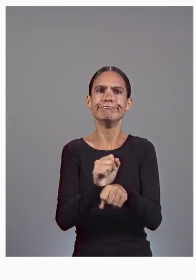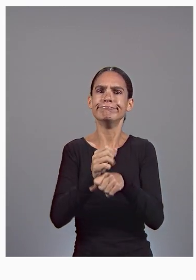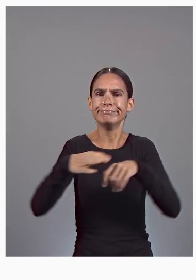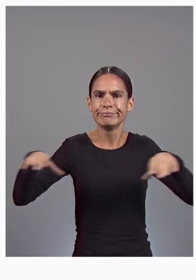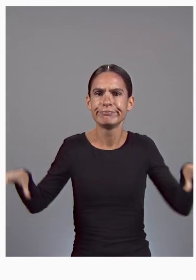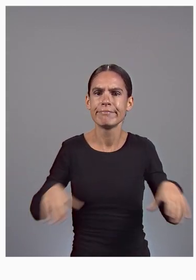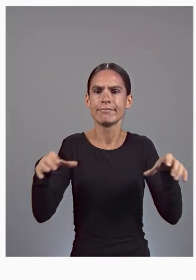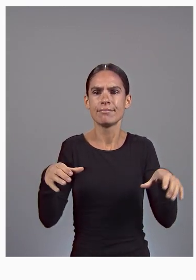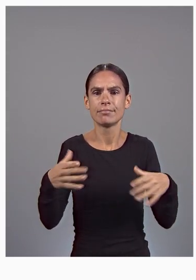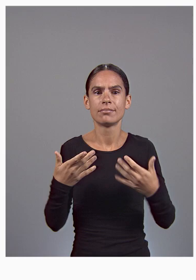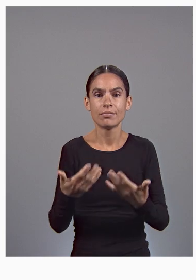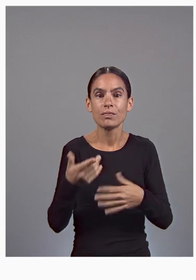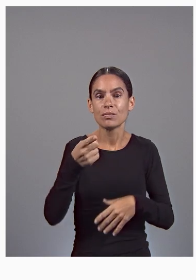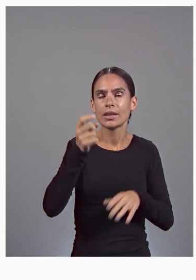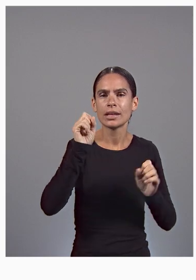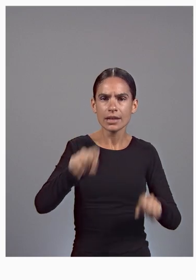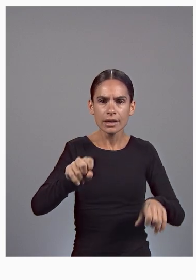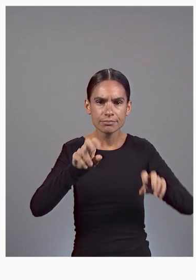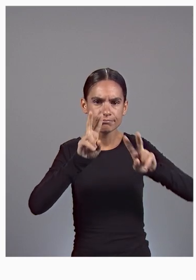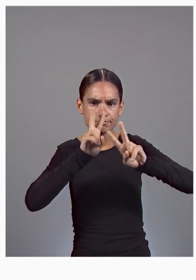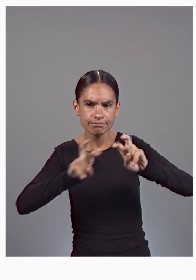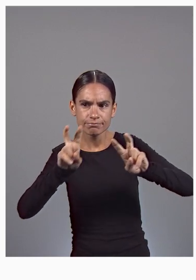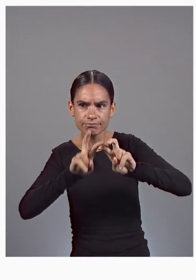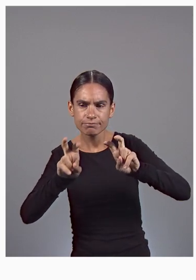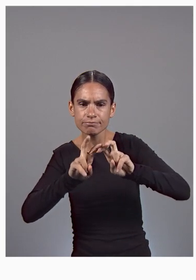Product. With a simple click,